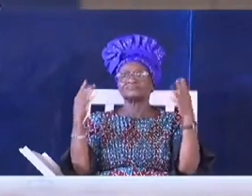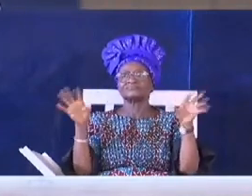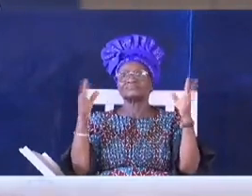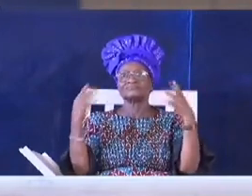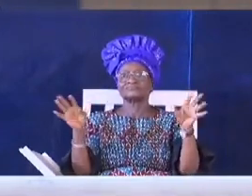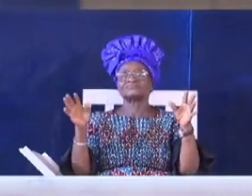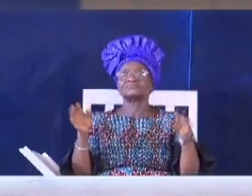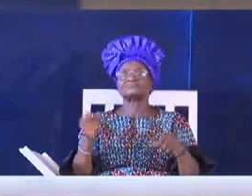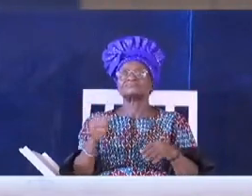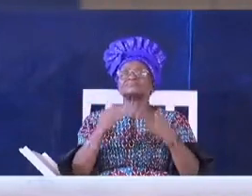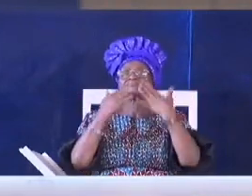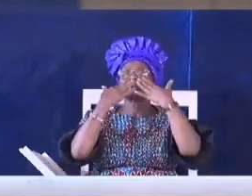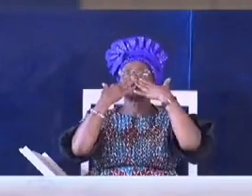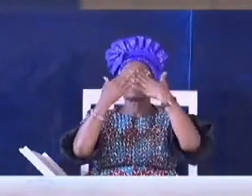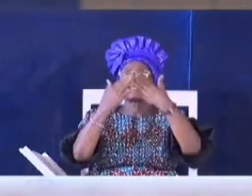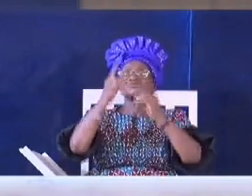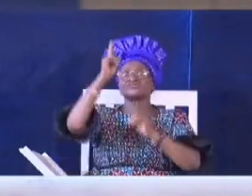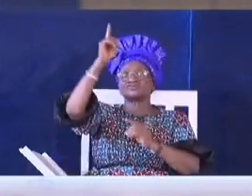Thank you, Father.